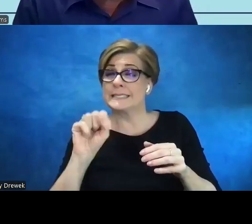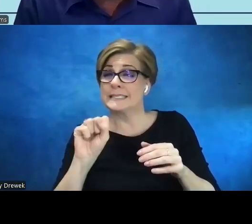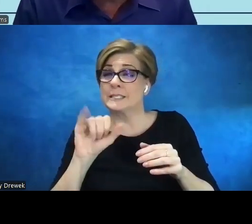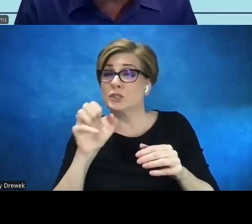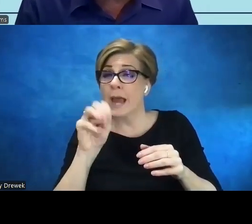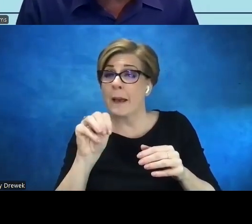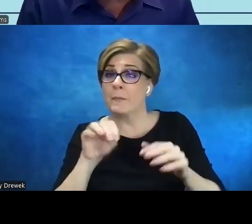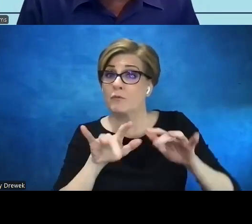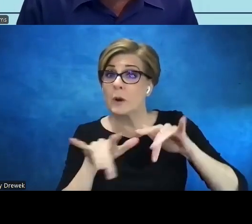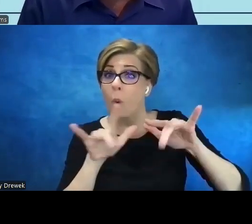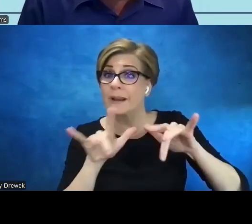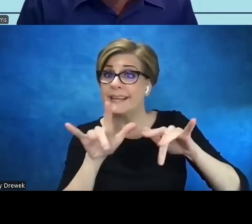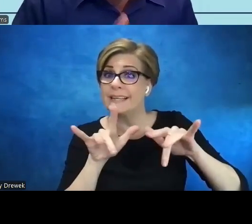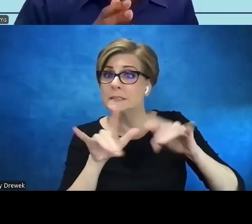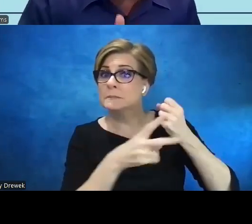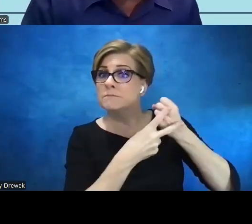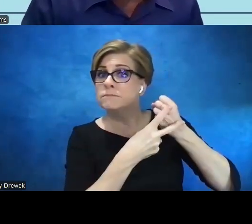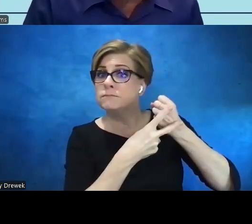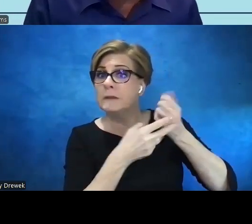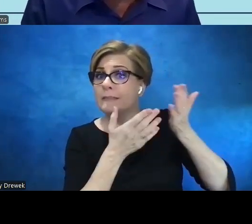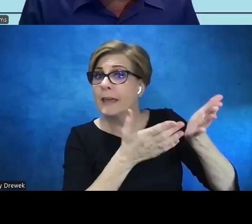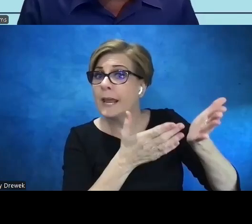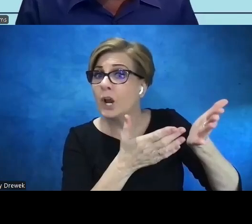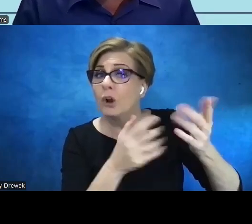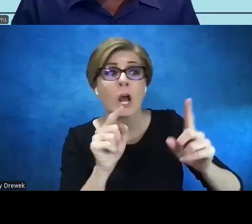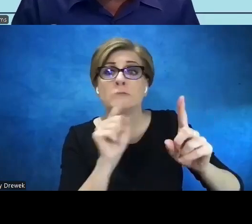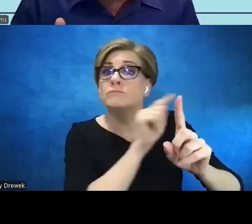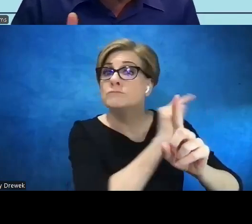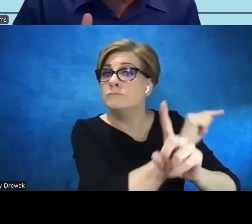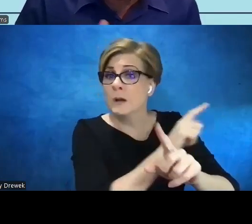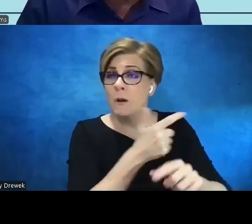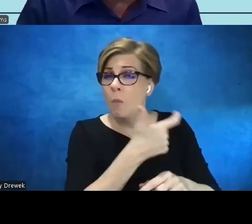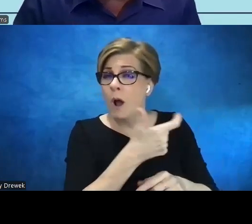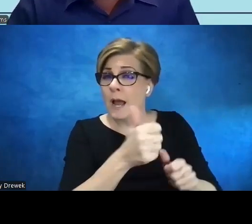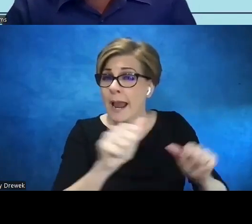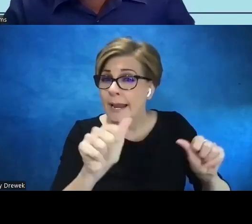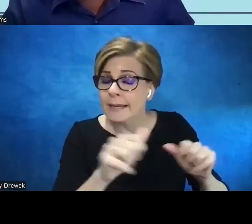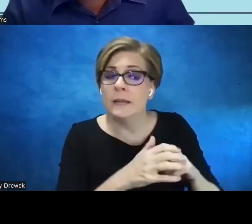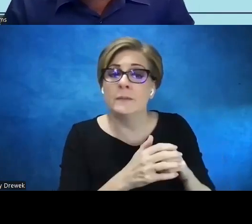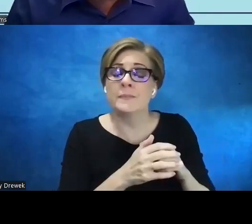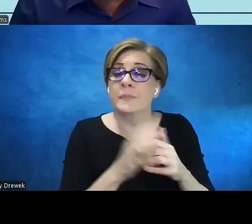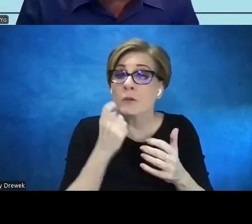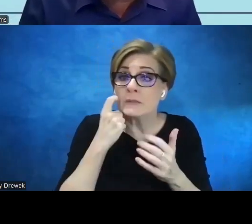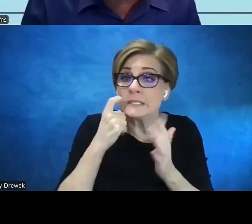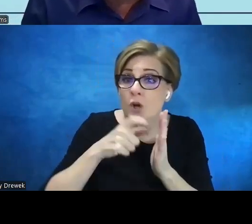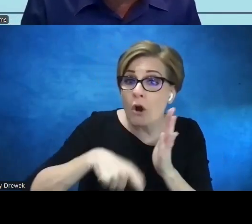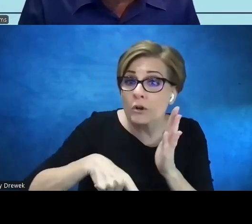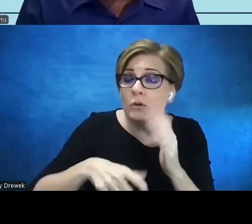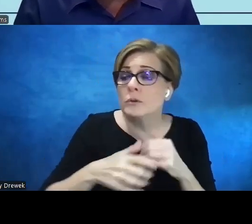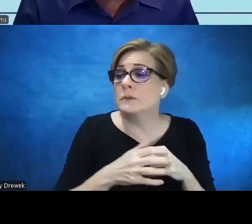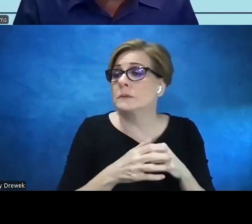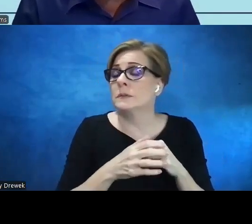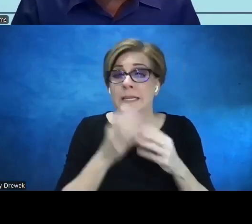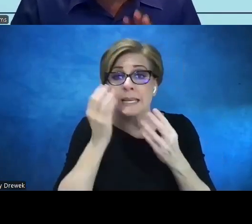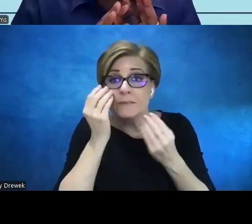are available for you. You can go back and touch on any of them. There are a number of recent articles and related information.